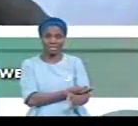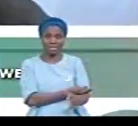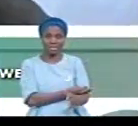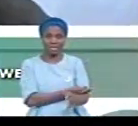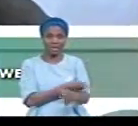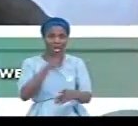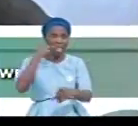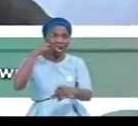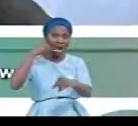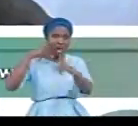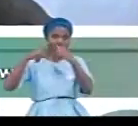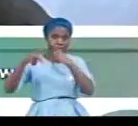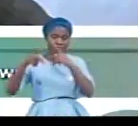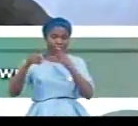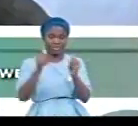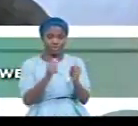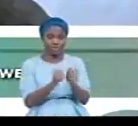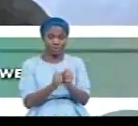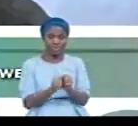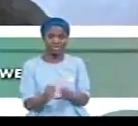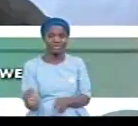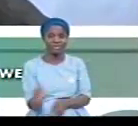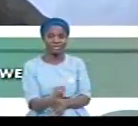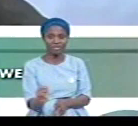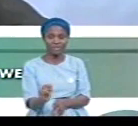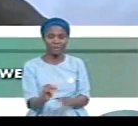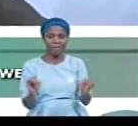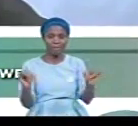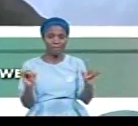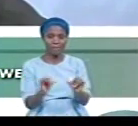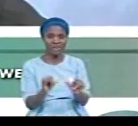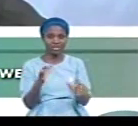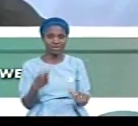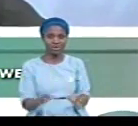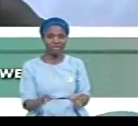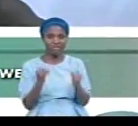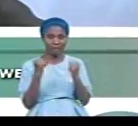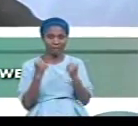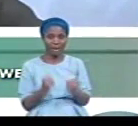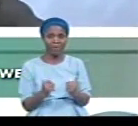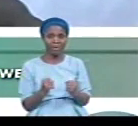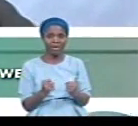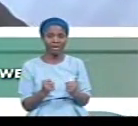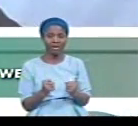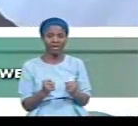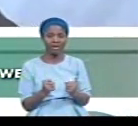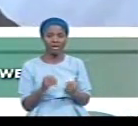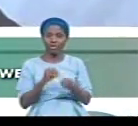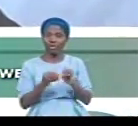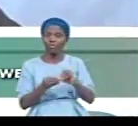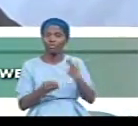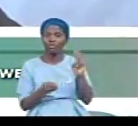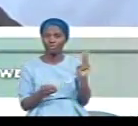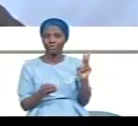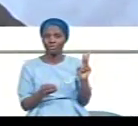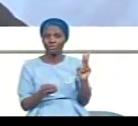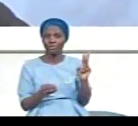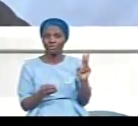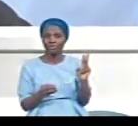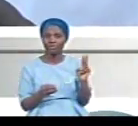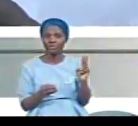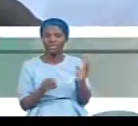the same measure of power. Number two,